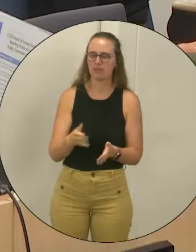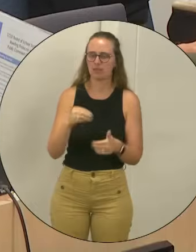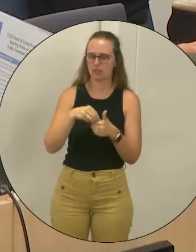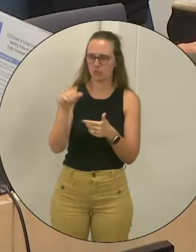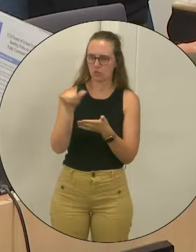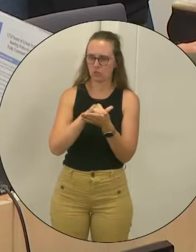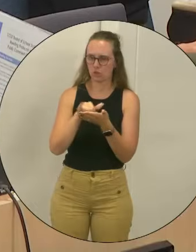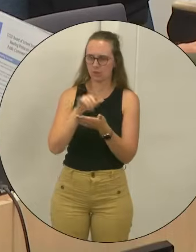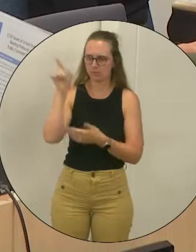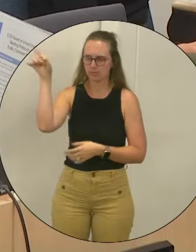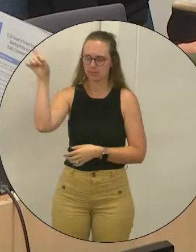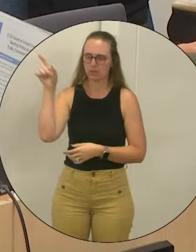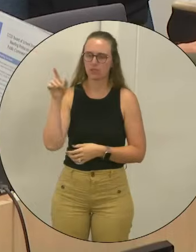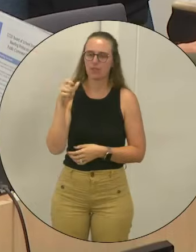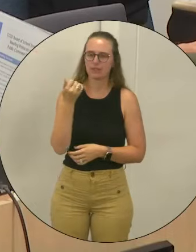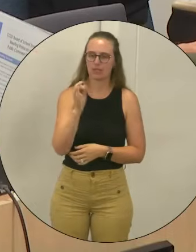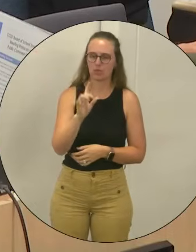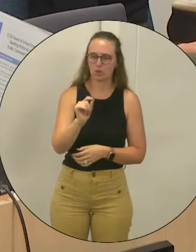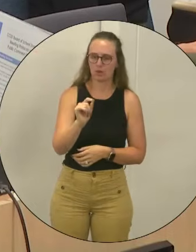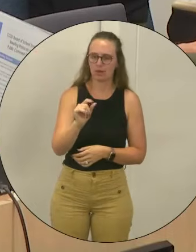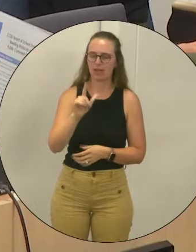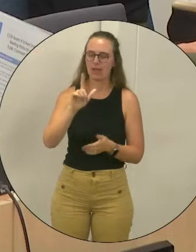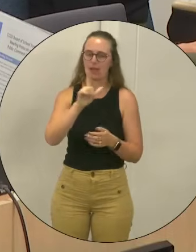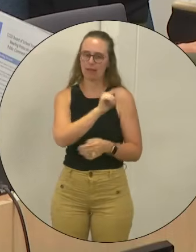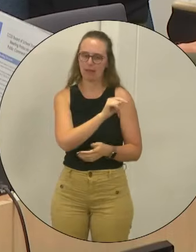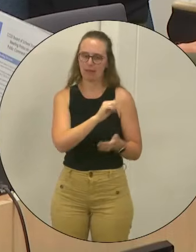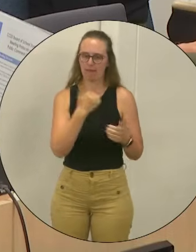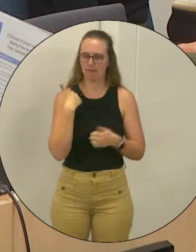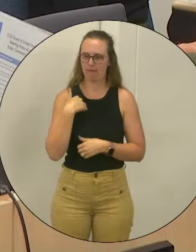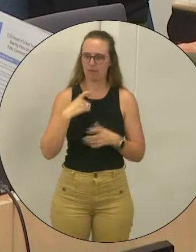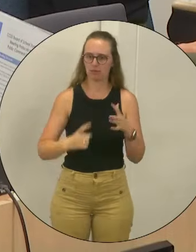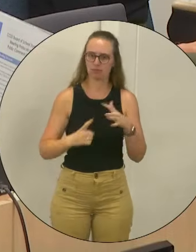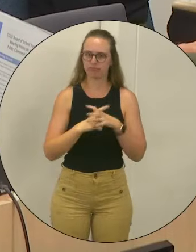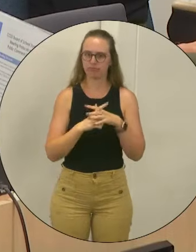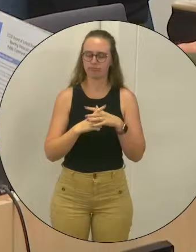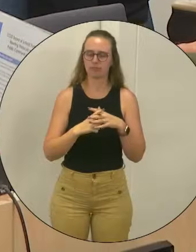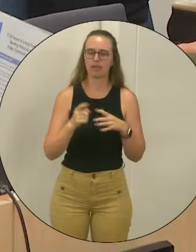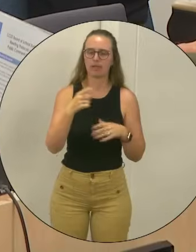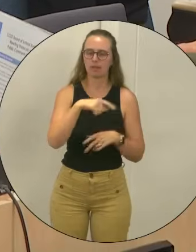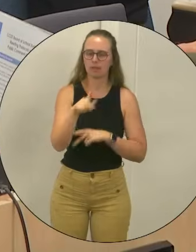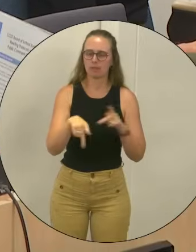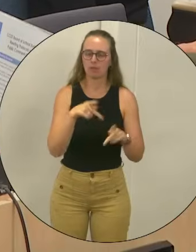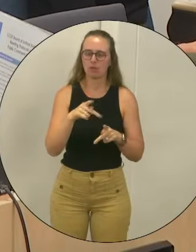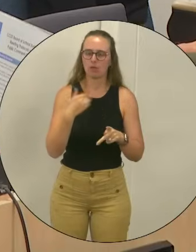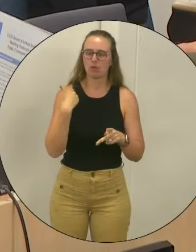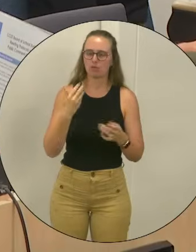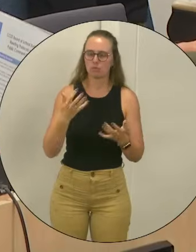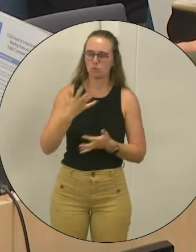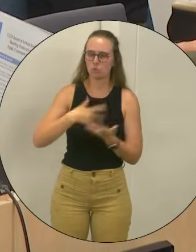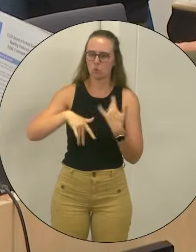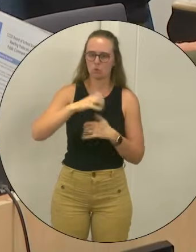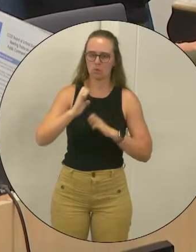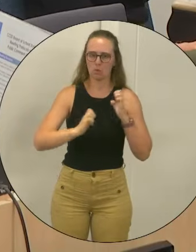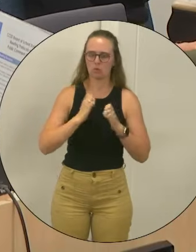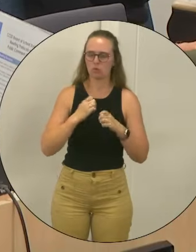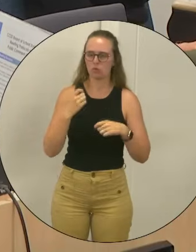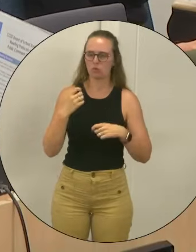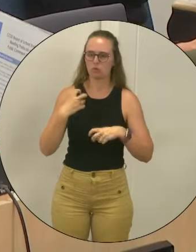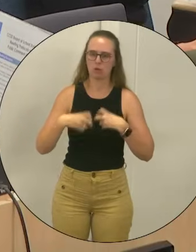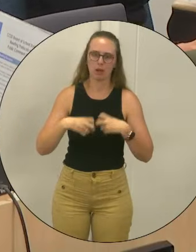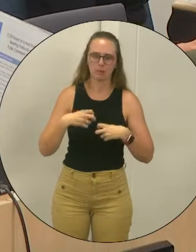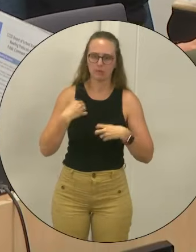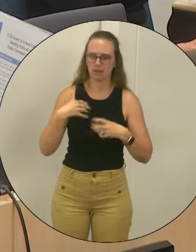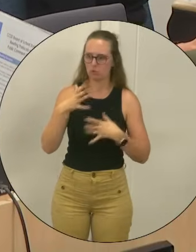York. Then, 1920, LA gangs came along. These people are having social, emotional issues. They're having